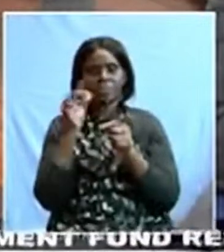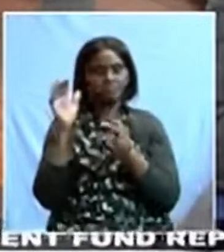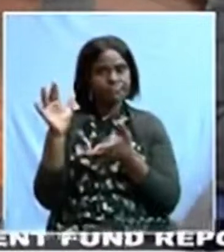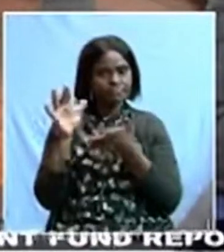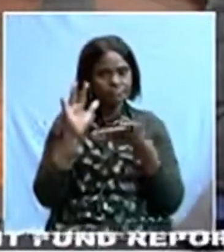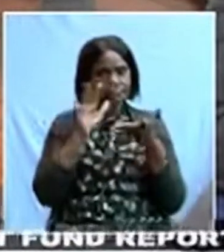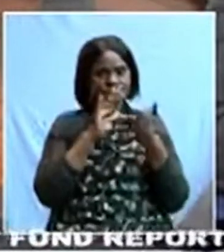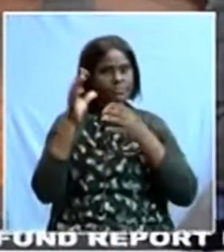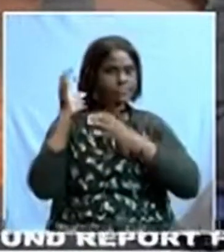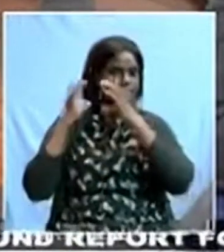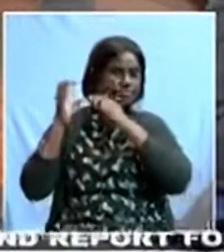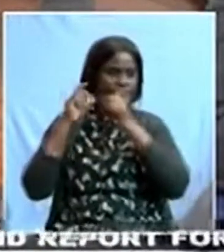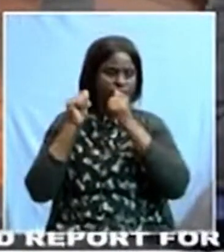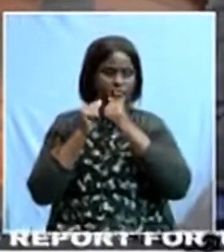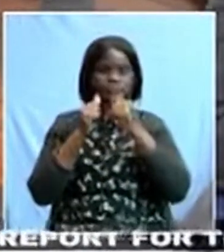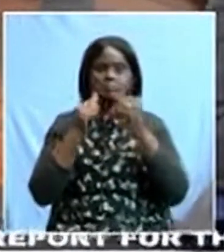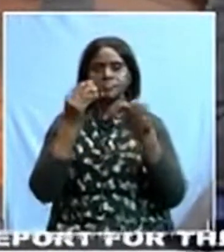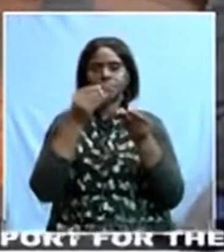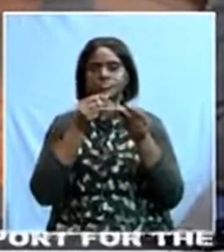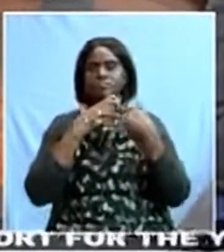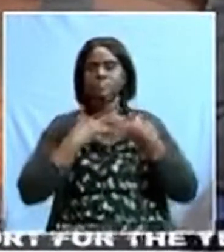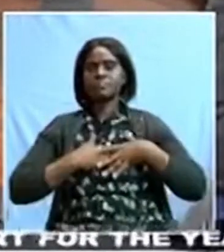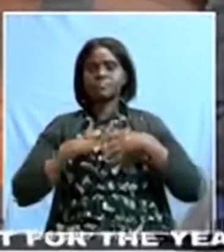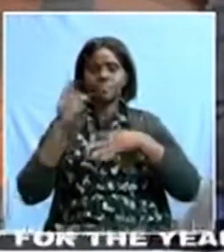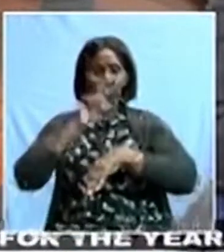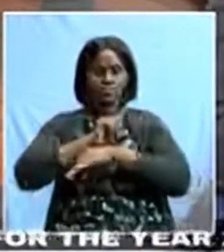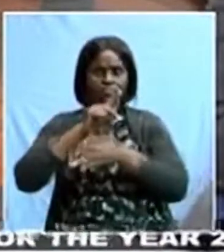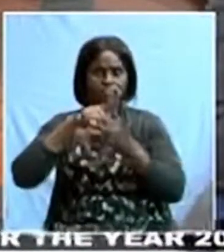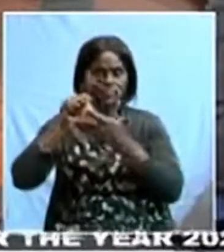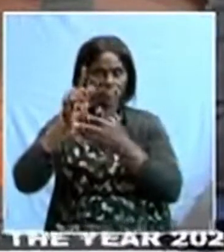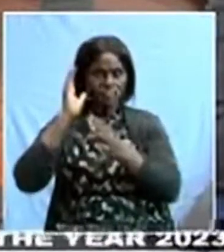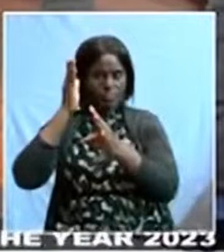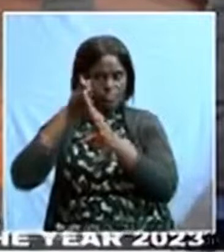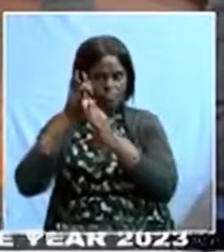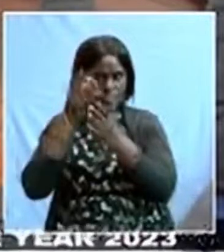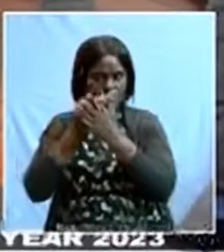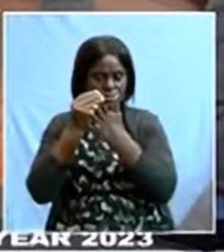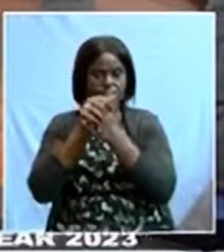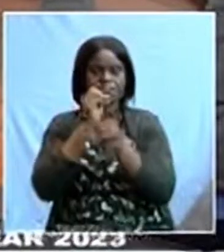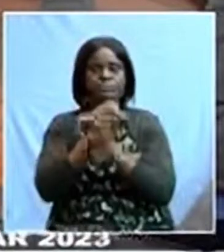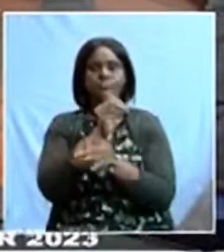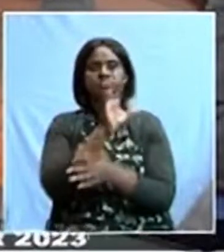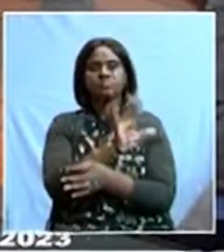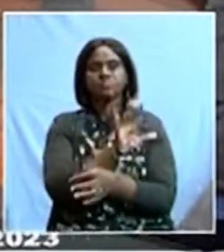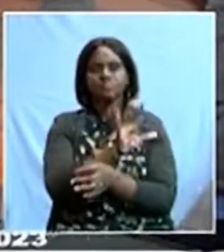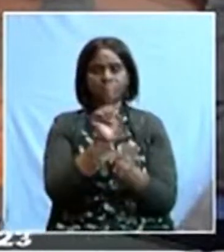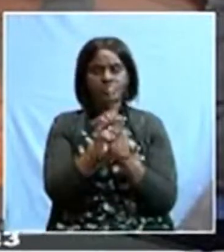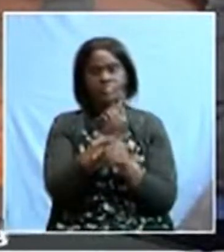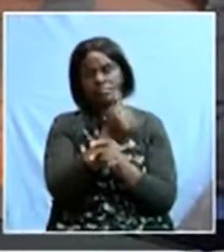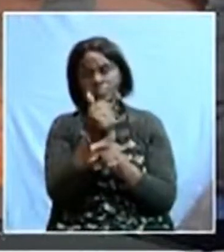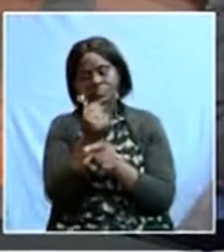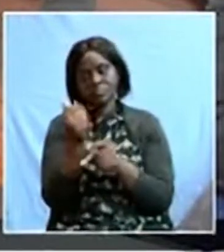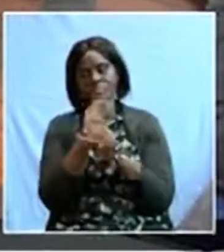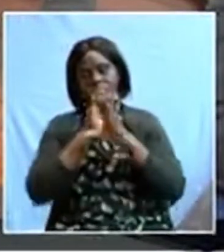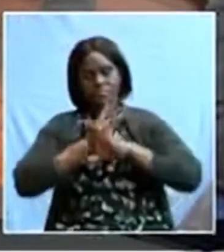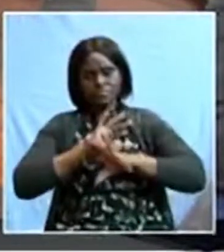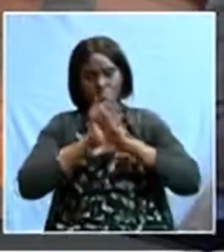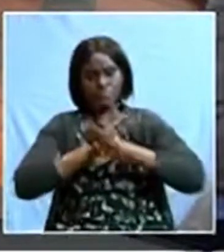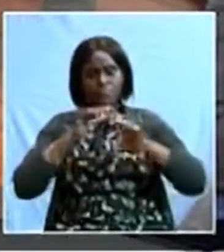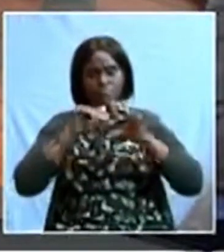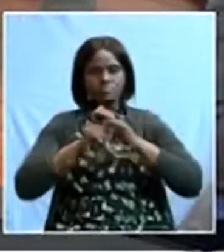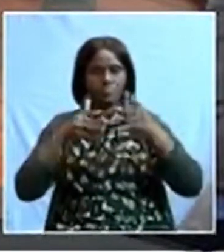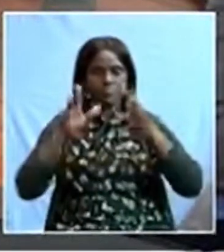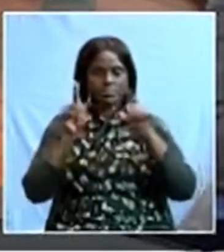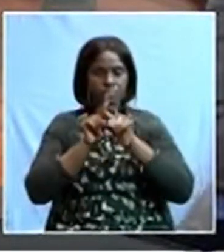and arrears and commutation of leave days are paid as funds are available, while settling in